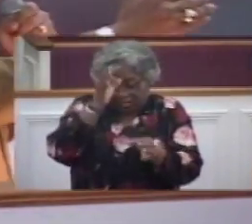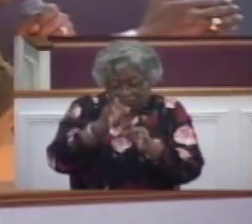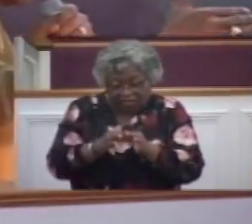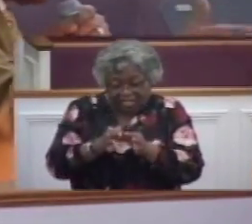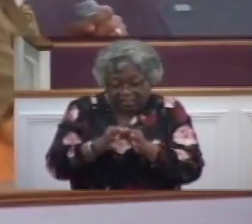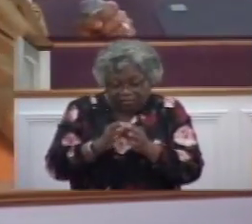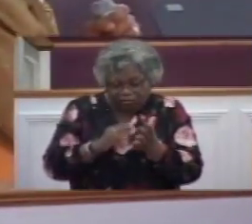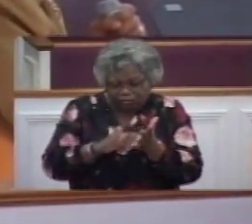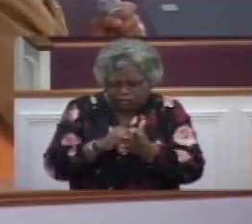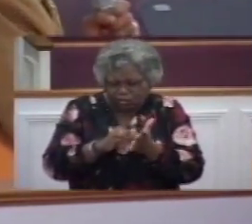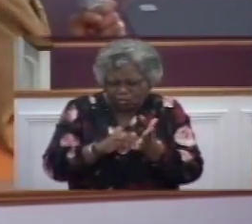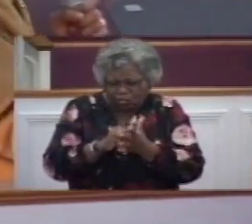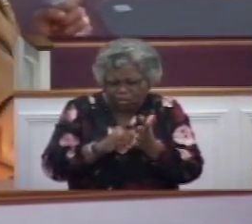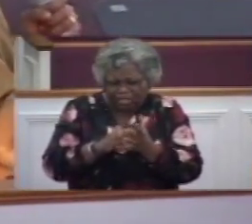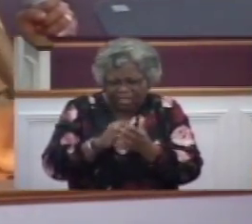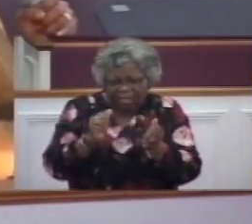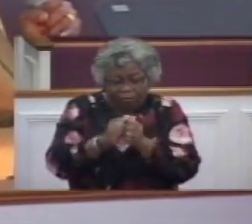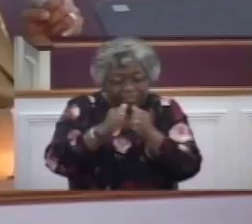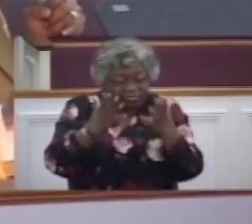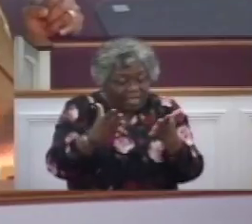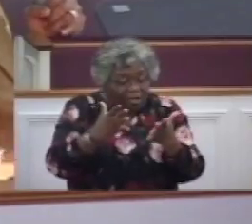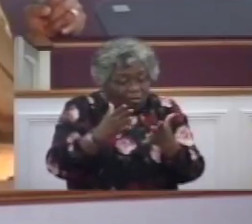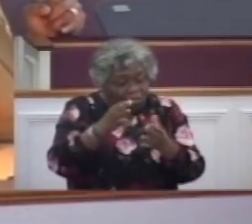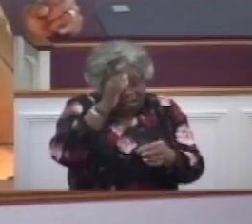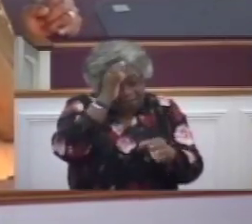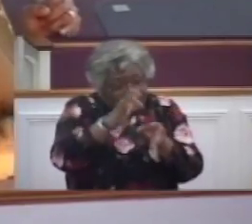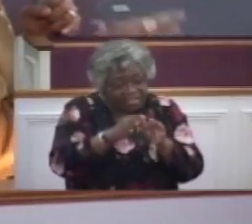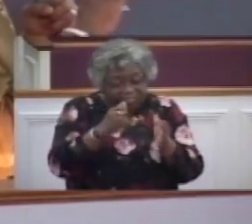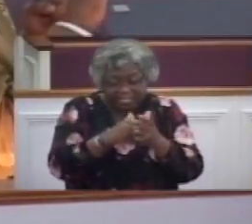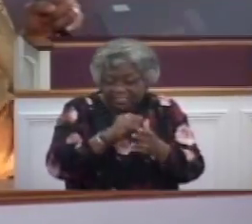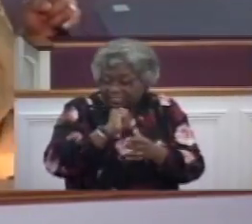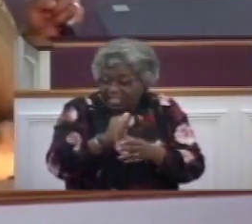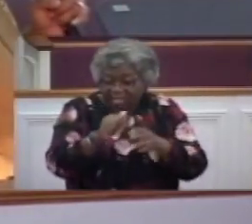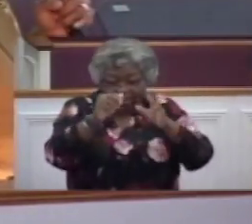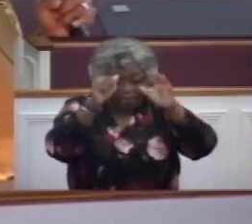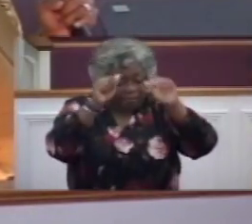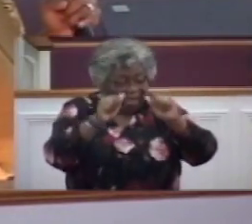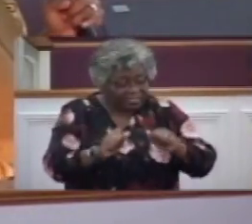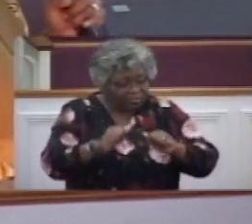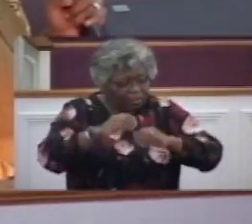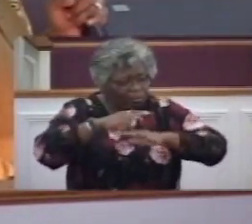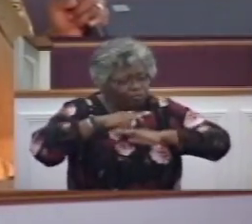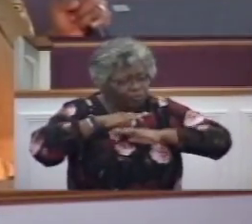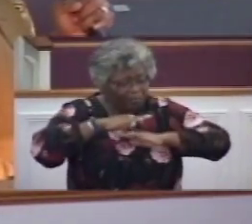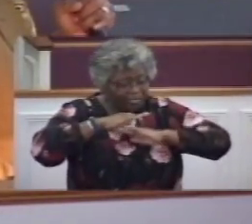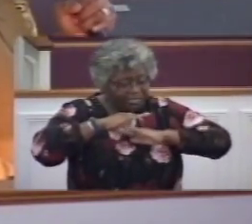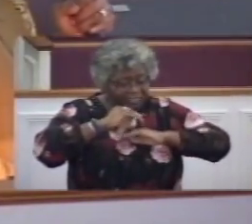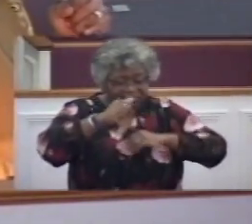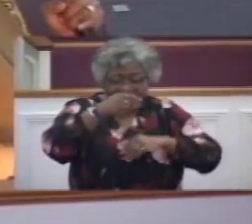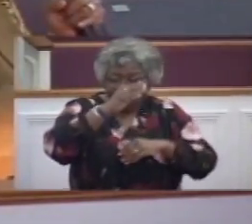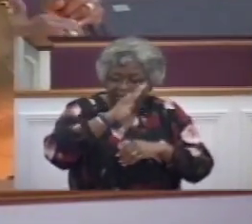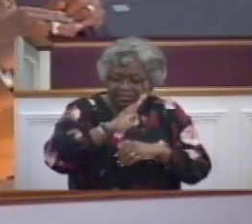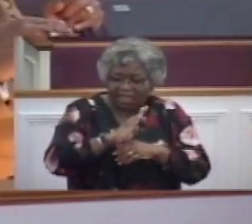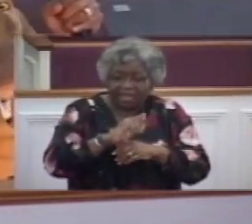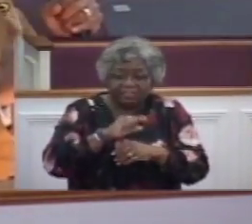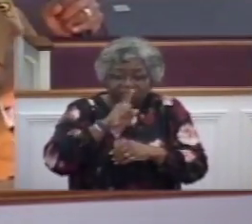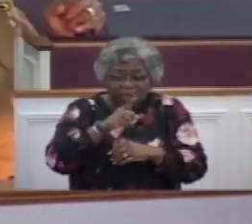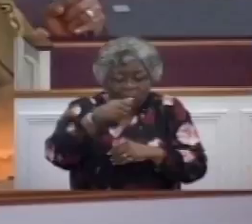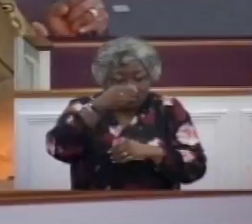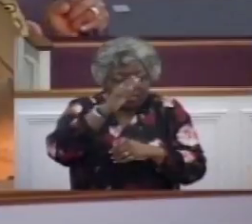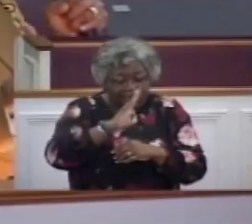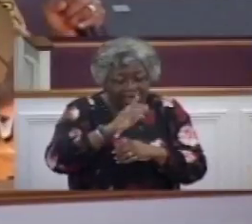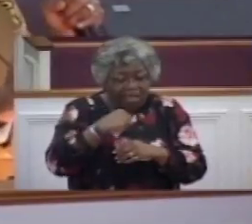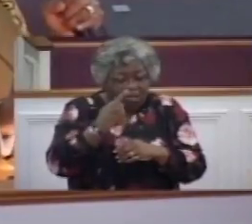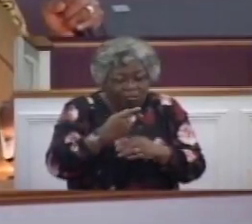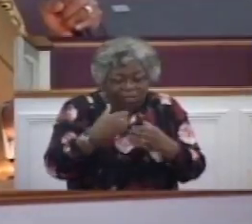got weak. And without faith, it's impossible to please God. So God,